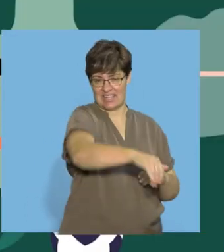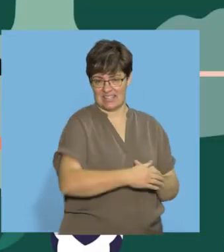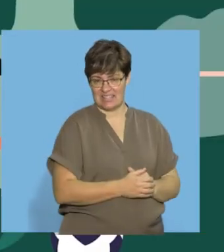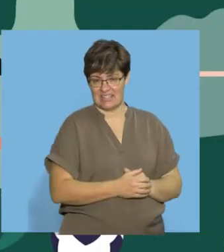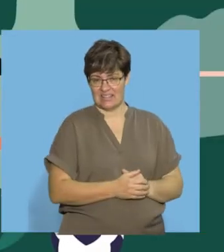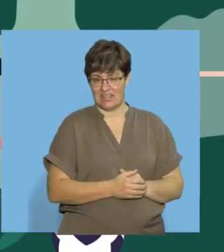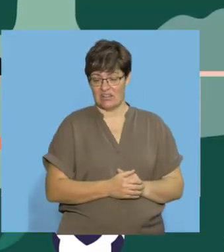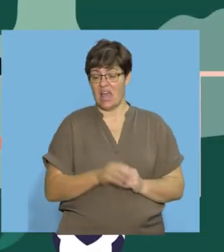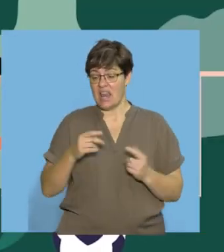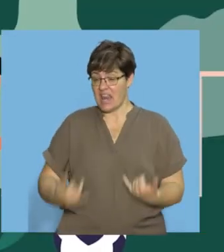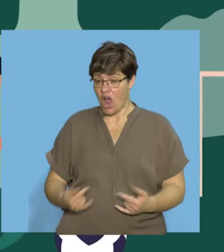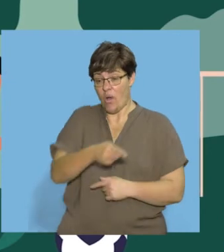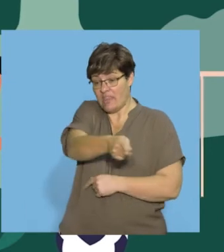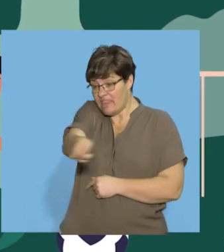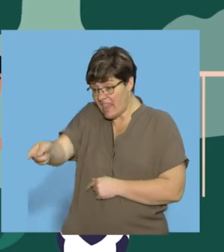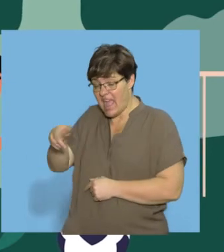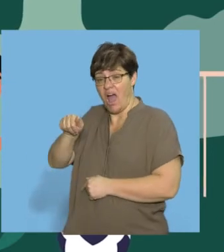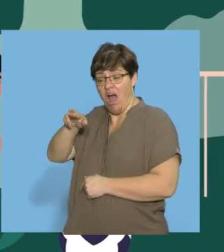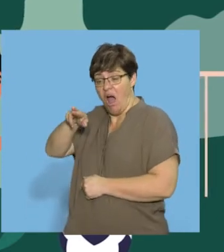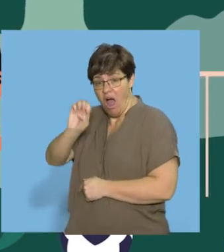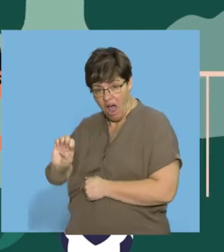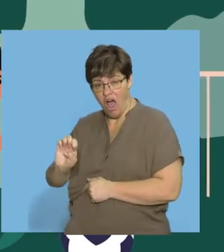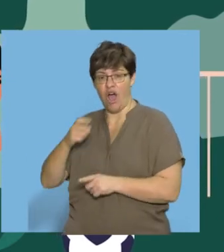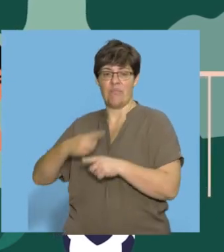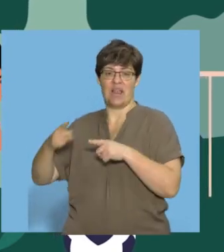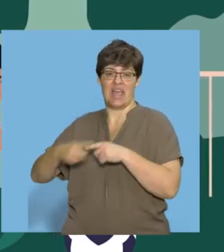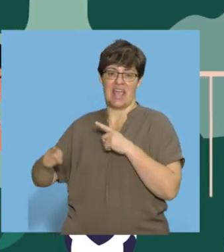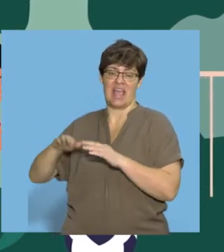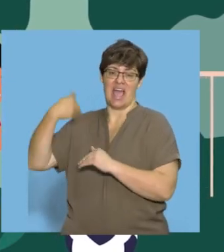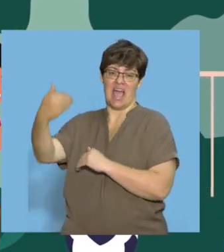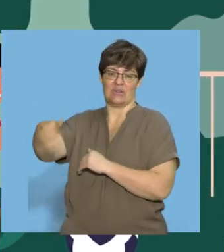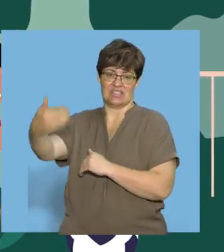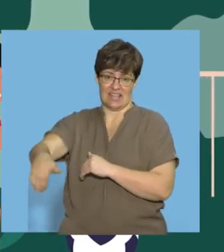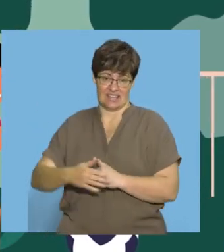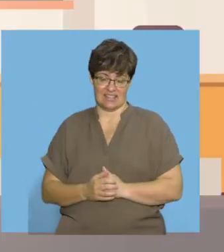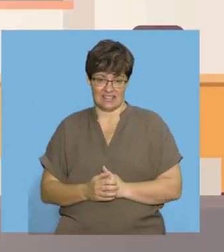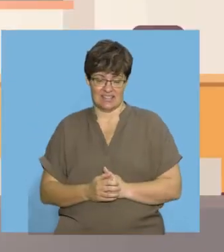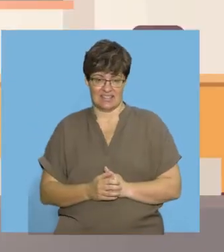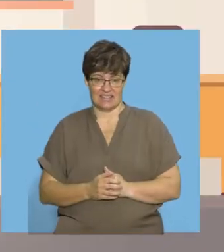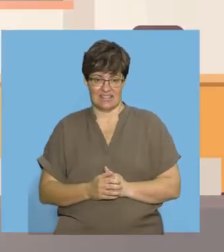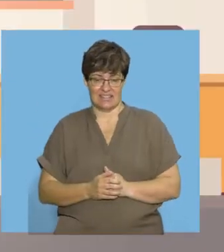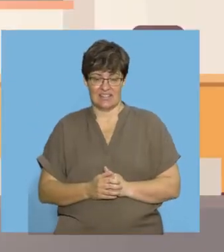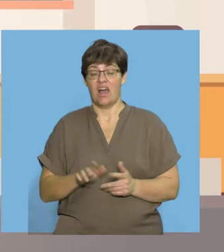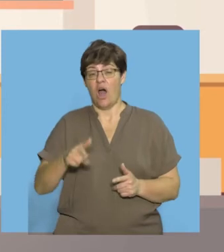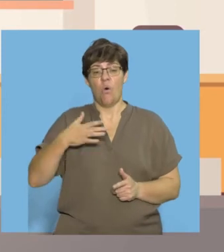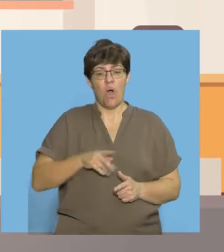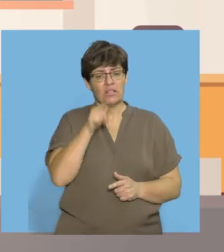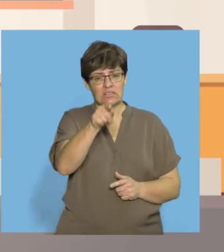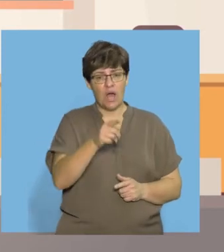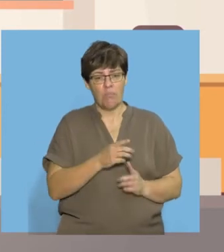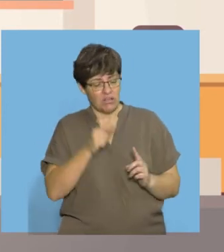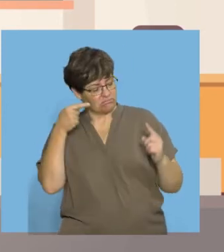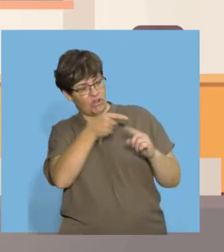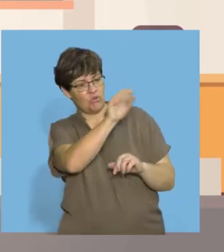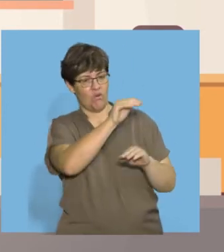Now they are playing outside. Now they are playing outside. I want you to point to your friend